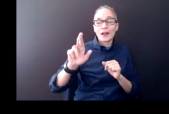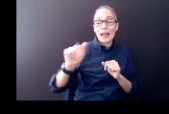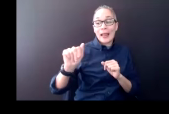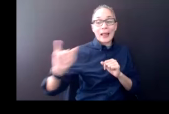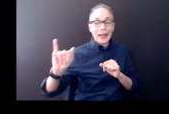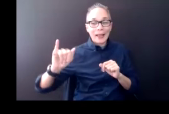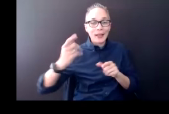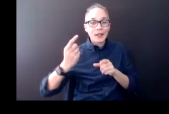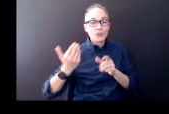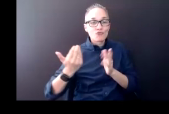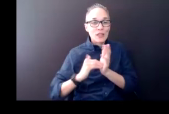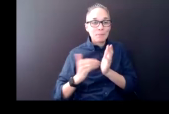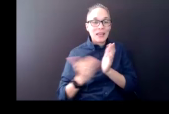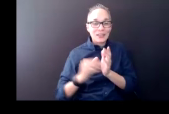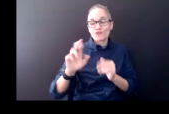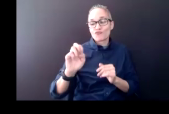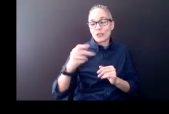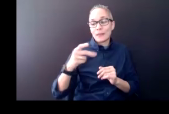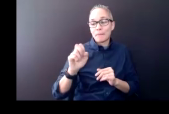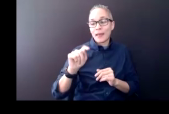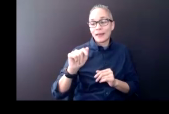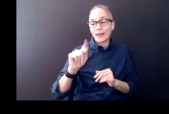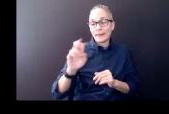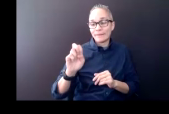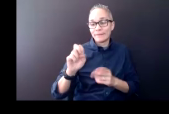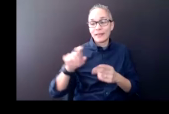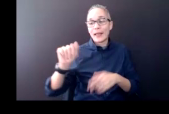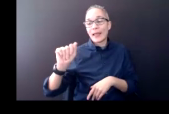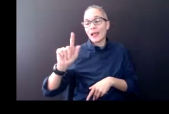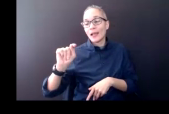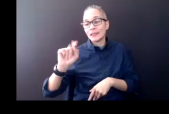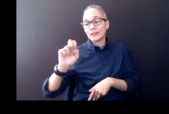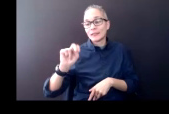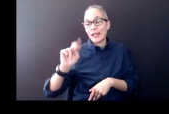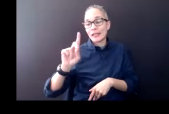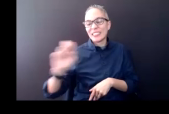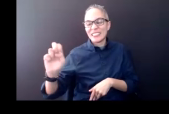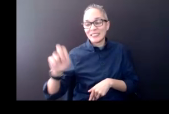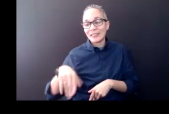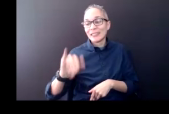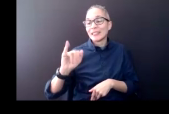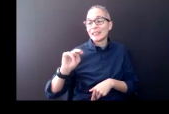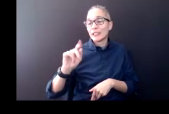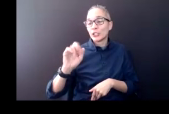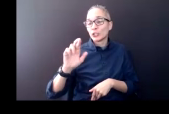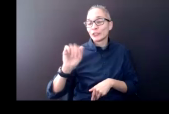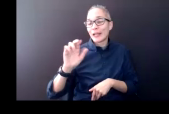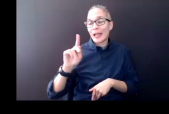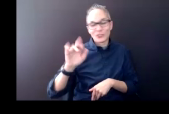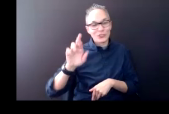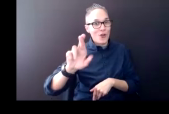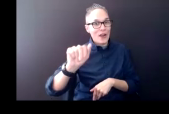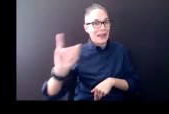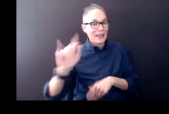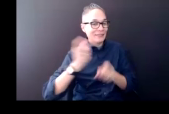just to play off RSI. But I really appreciate the interactions that we're seeing in there. No, I love that. I love that.